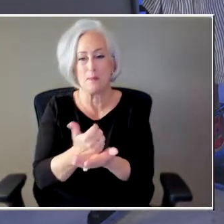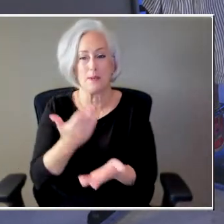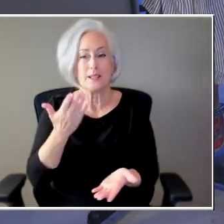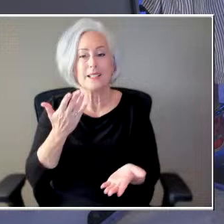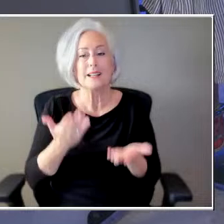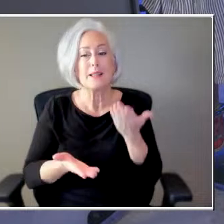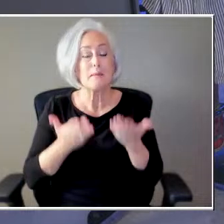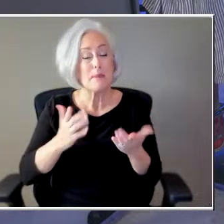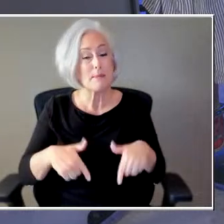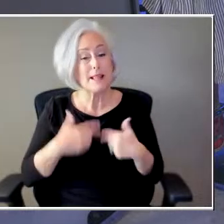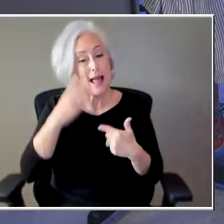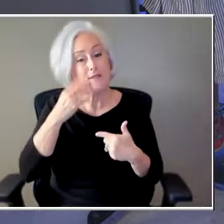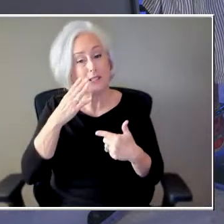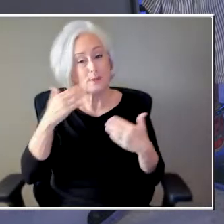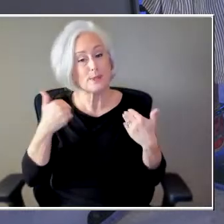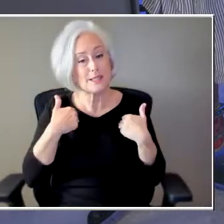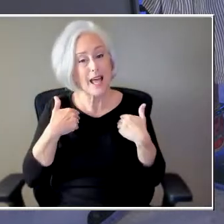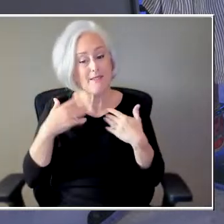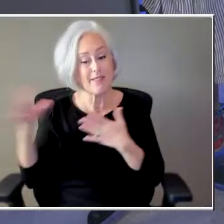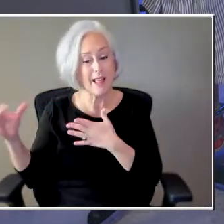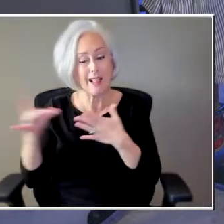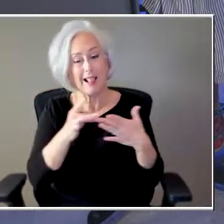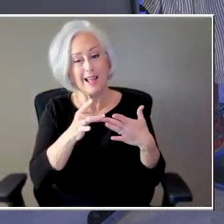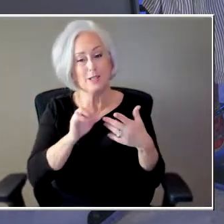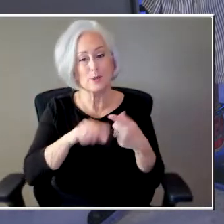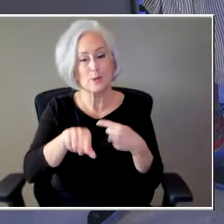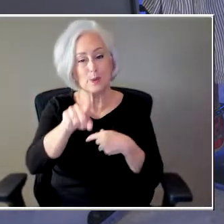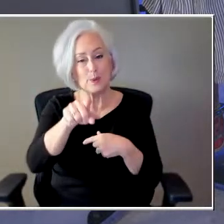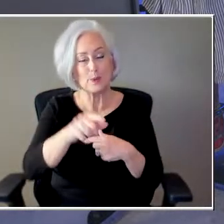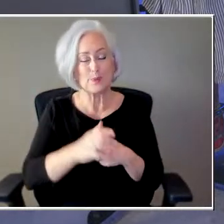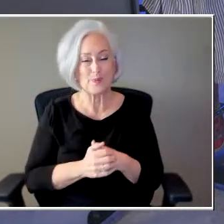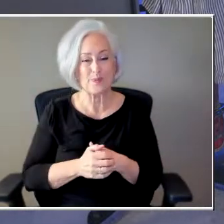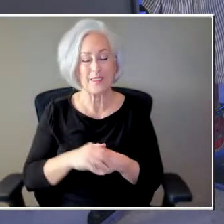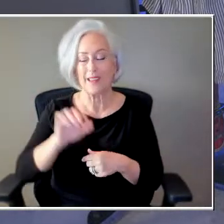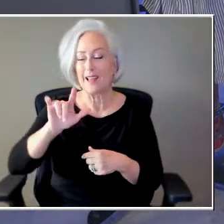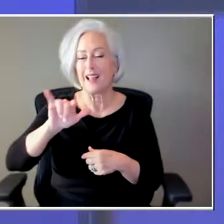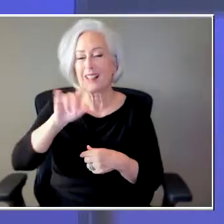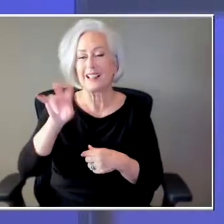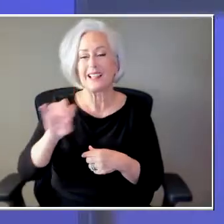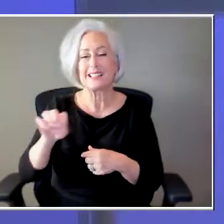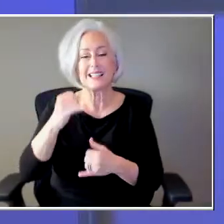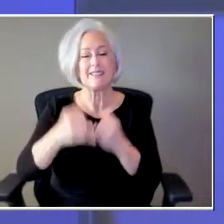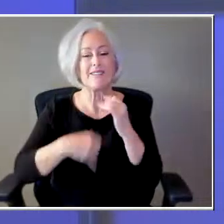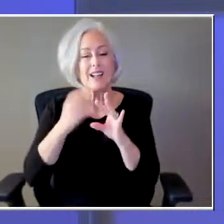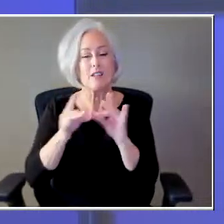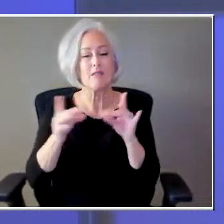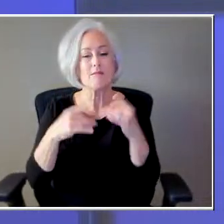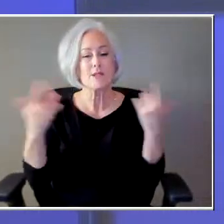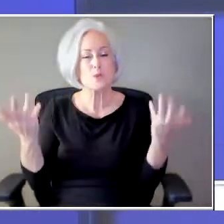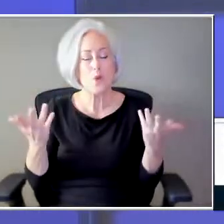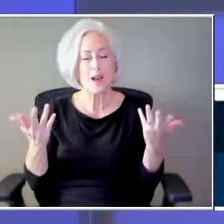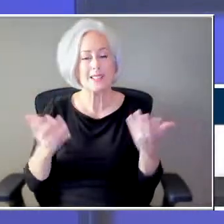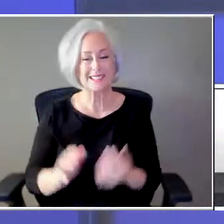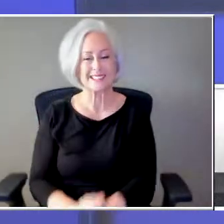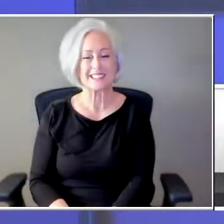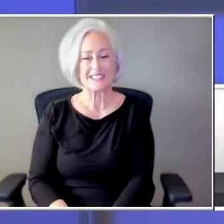you. Right, ultimately. to me, yes. Lizzie, what's the big takeaway from our conversation today? I think the biggest